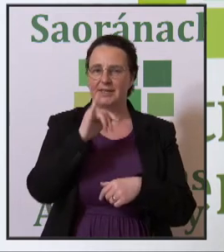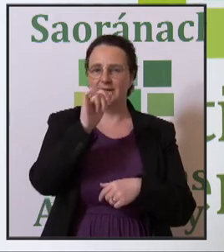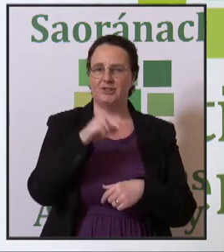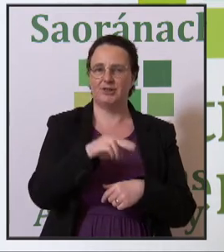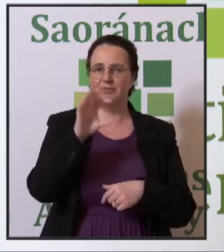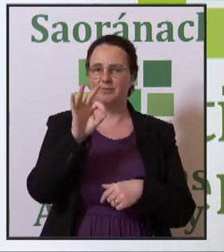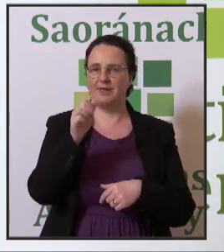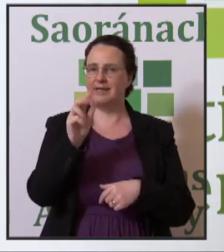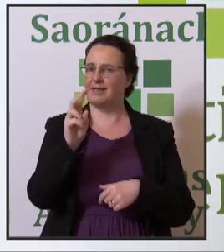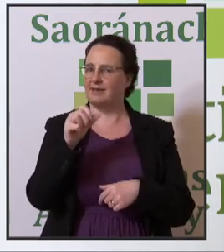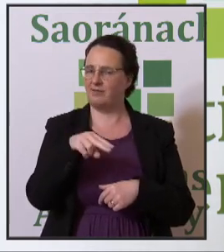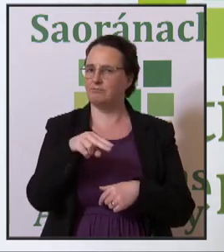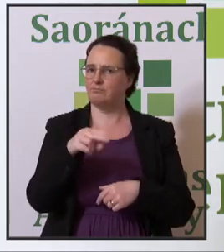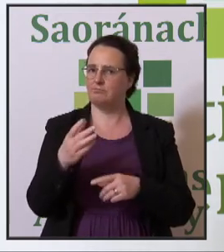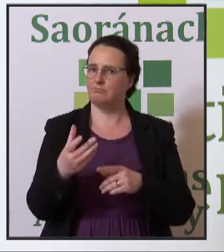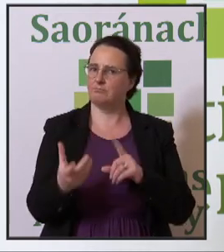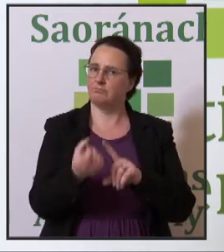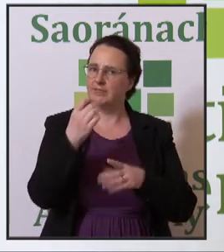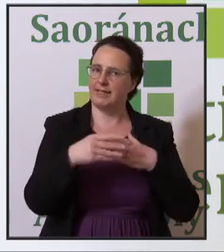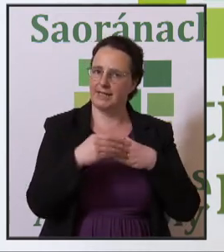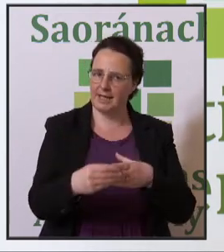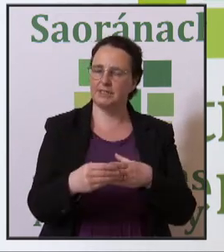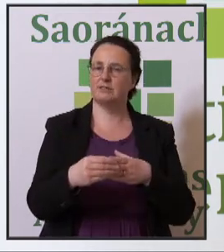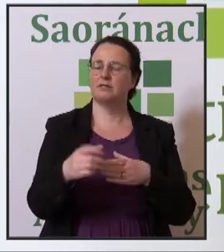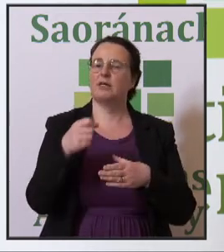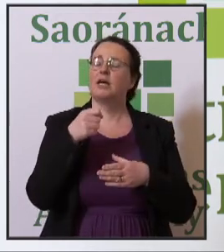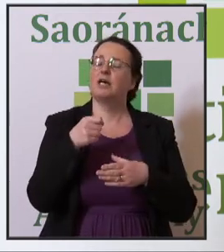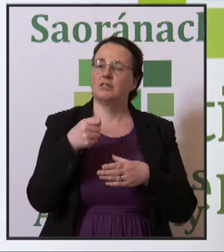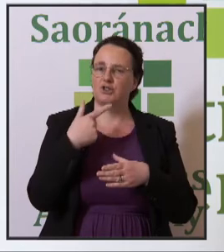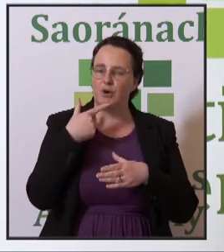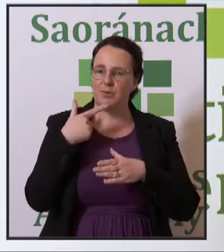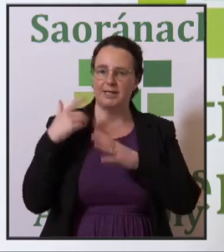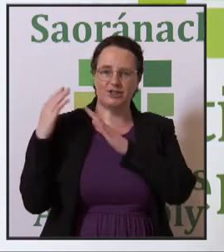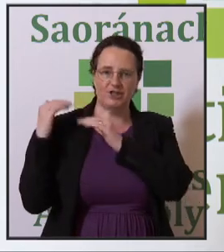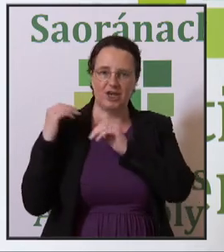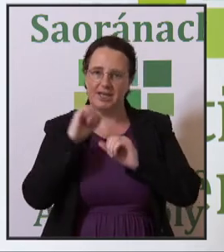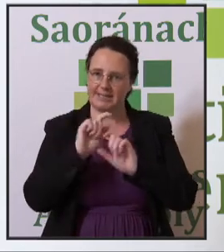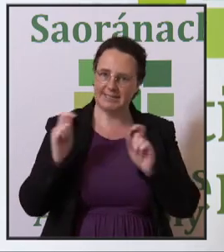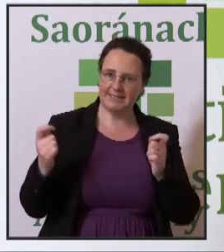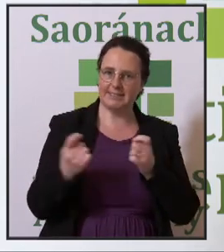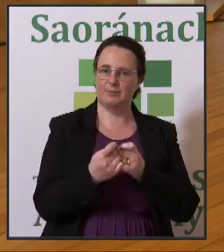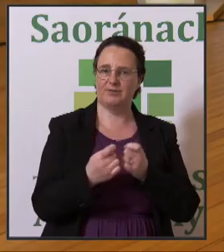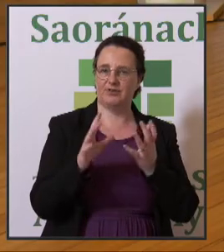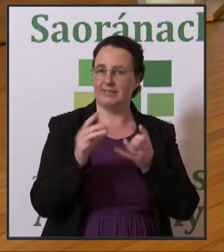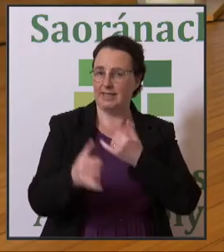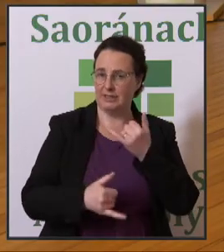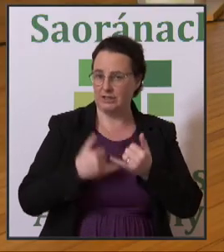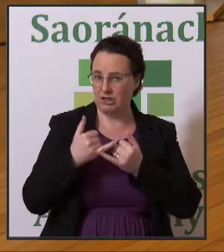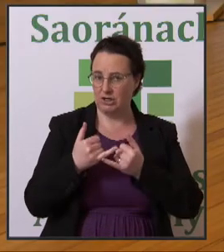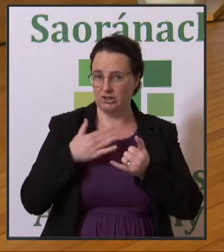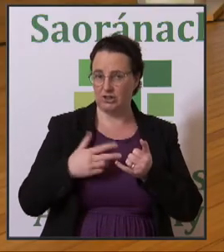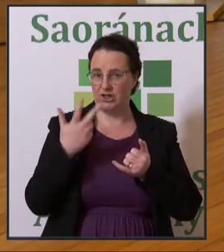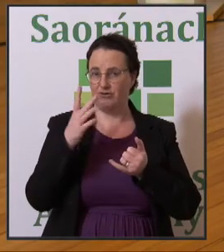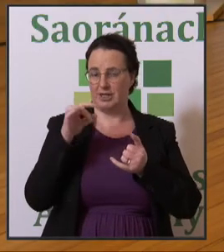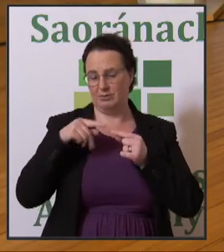successfully led Dublin GA teams into battle in Croke Park for over a decade, not 3 kilometres from where we now